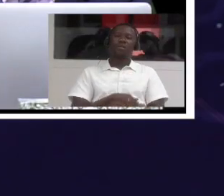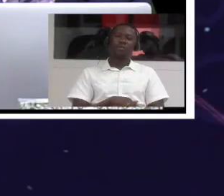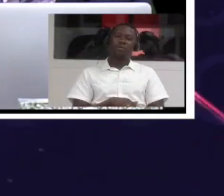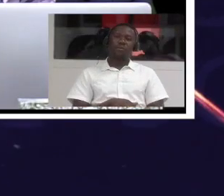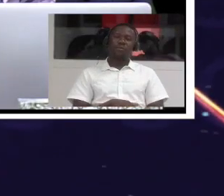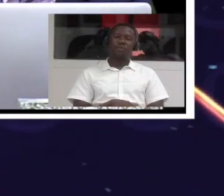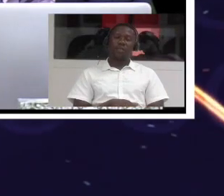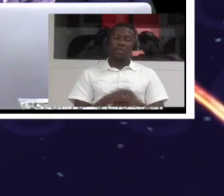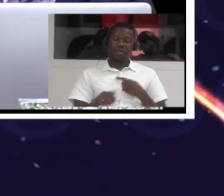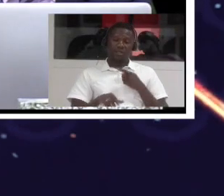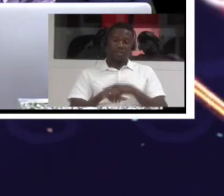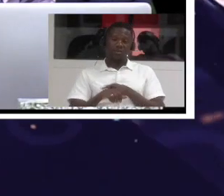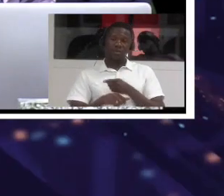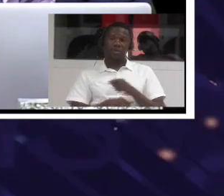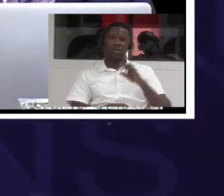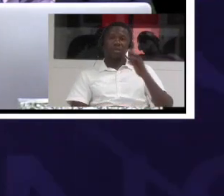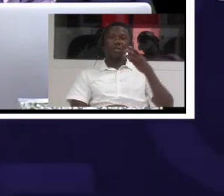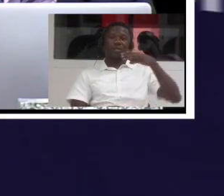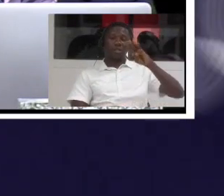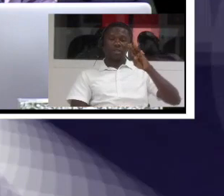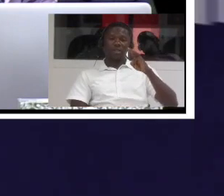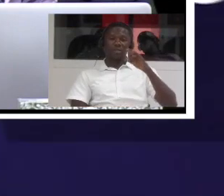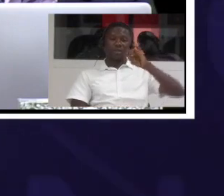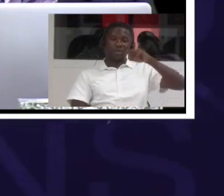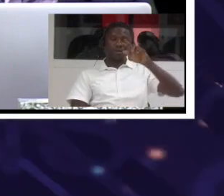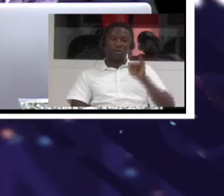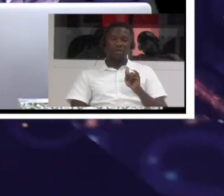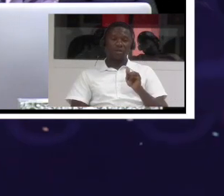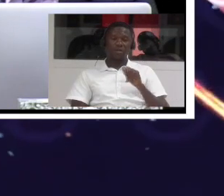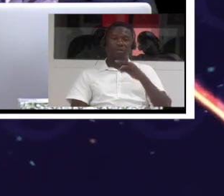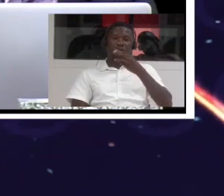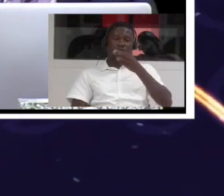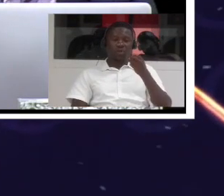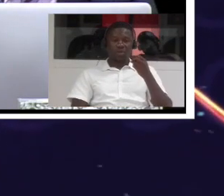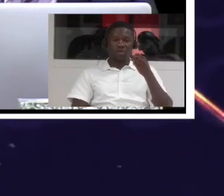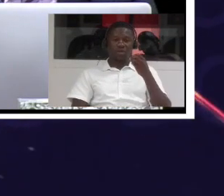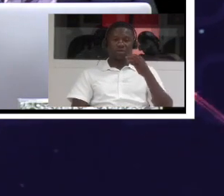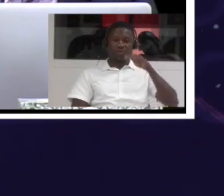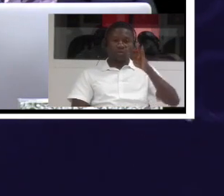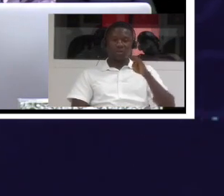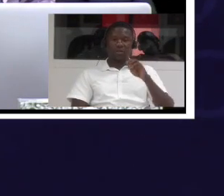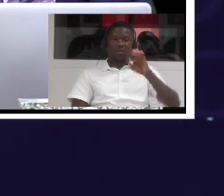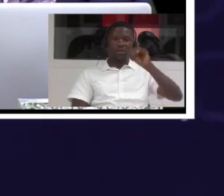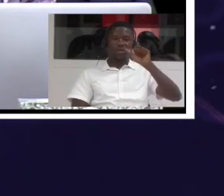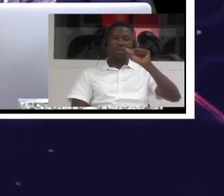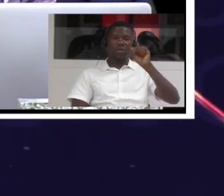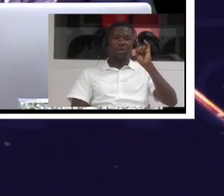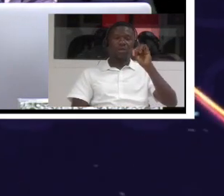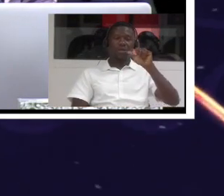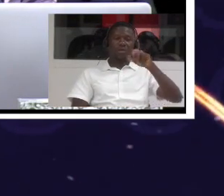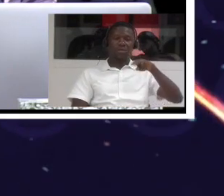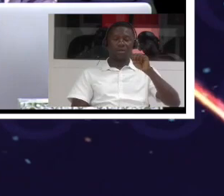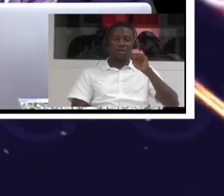Yeah. And this one, 13 January 2014, Seni Marena, a freelance reporter, and Musa